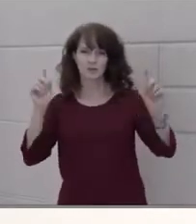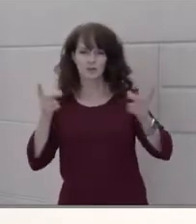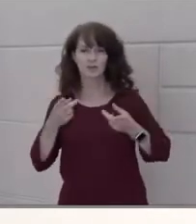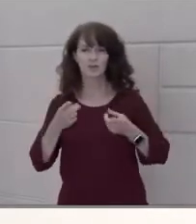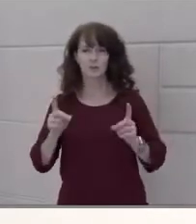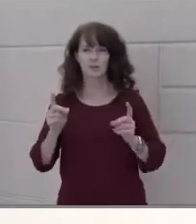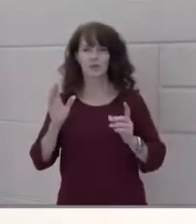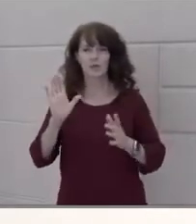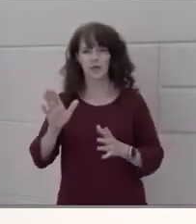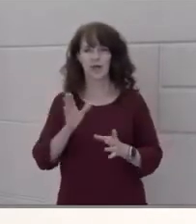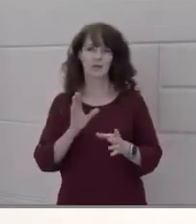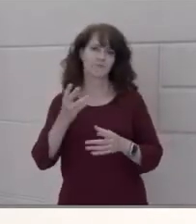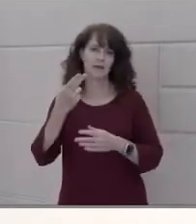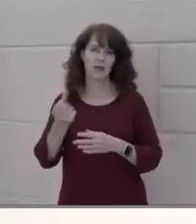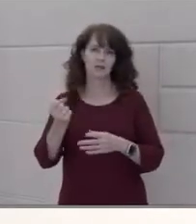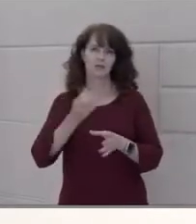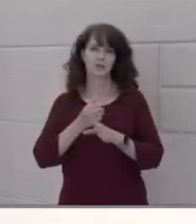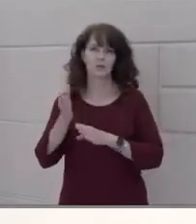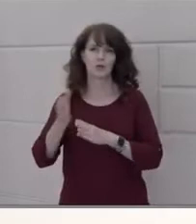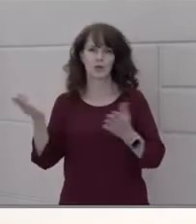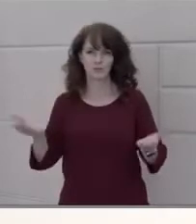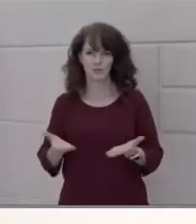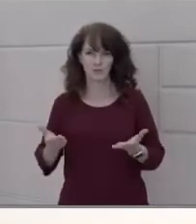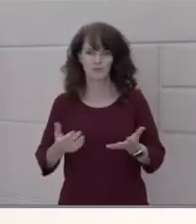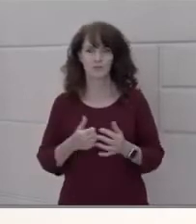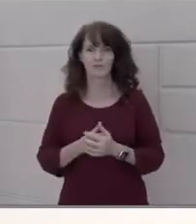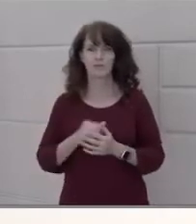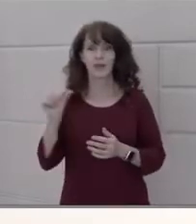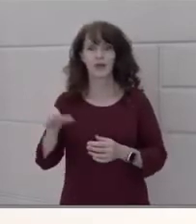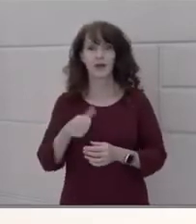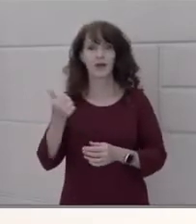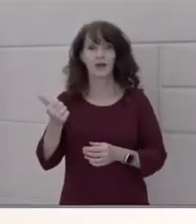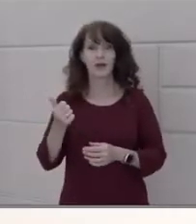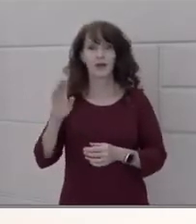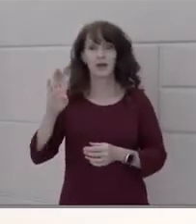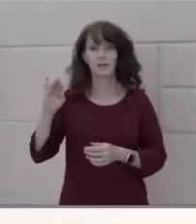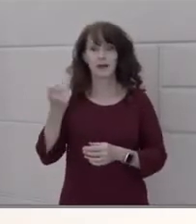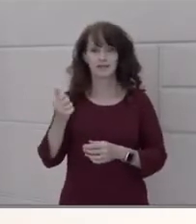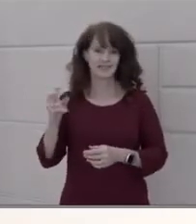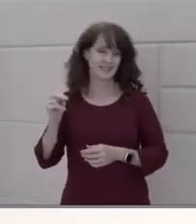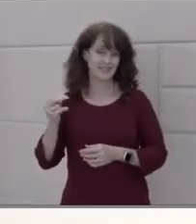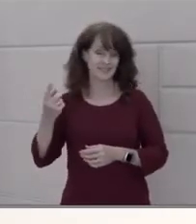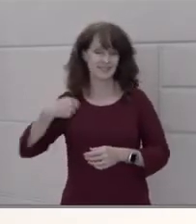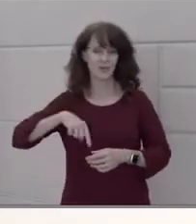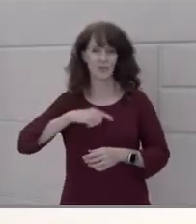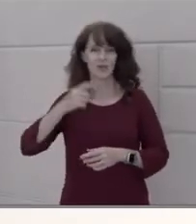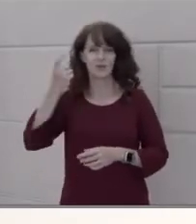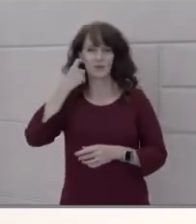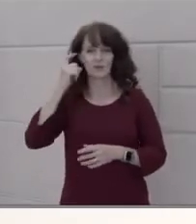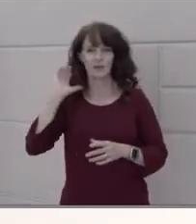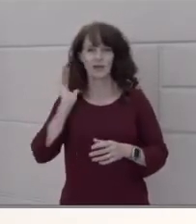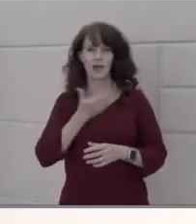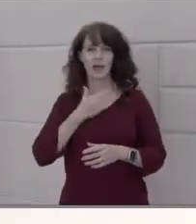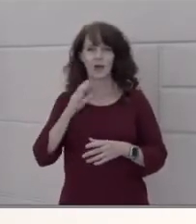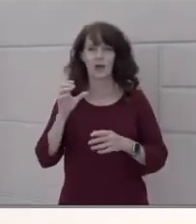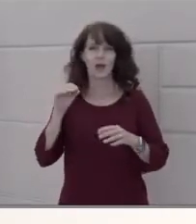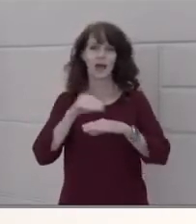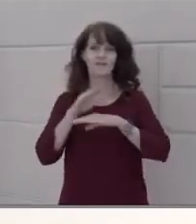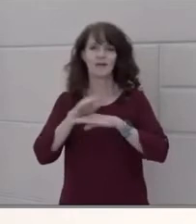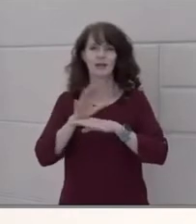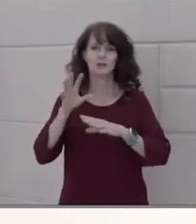during their Browning careers. In other news, the Bisons, we've recently had our advisory board